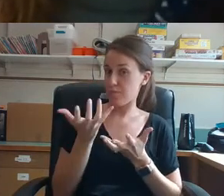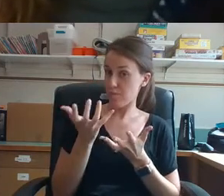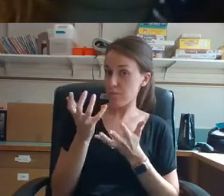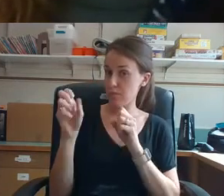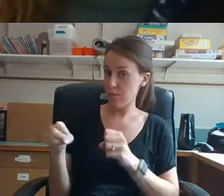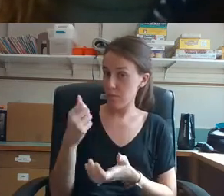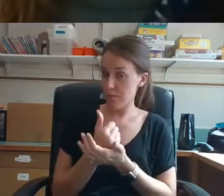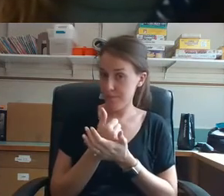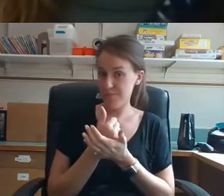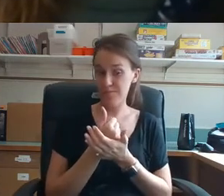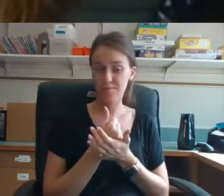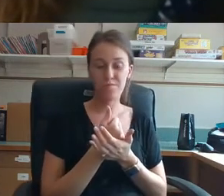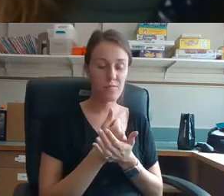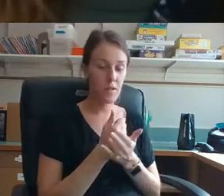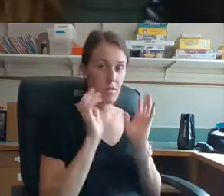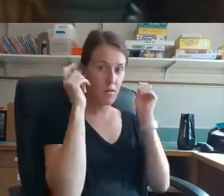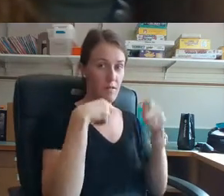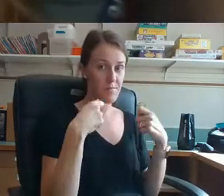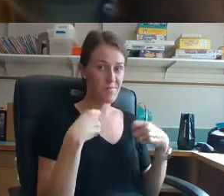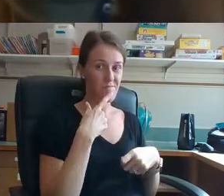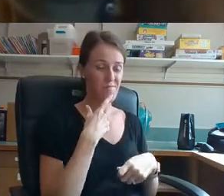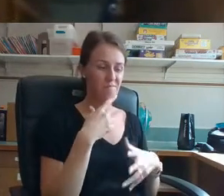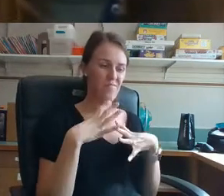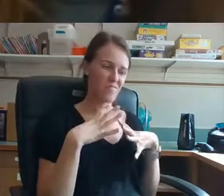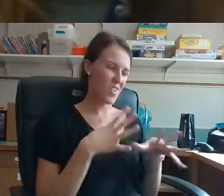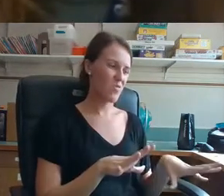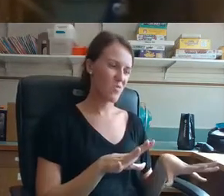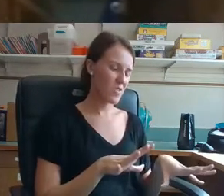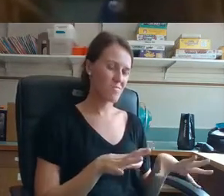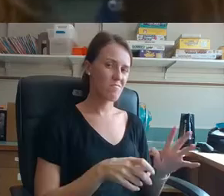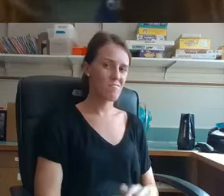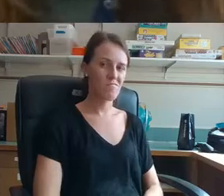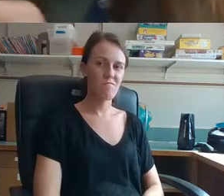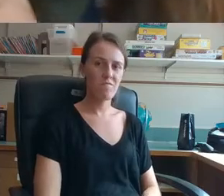Red Riding Hood. I know that isn't what I want to do.